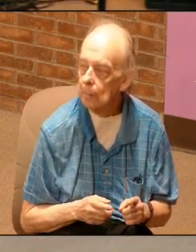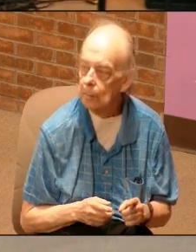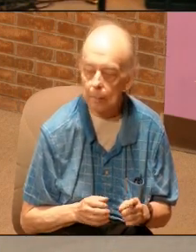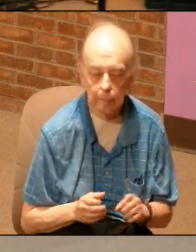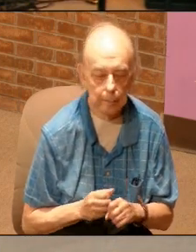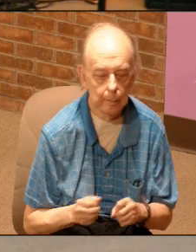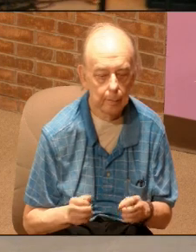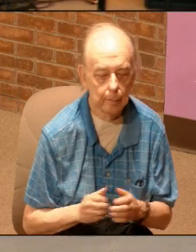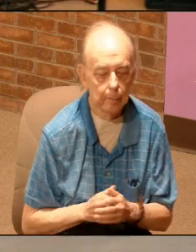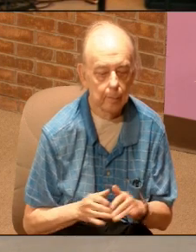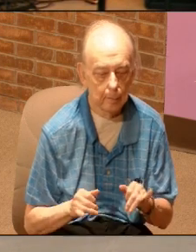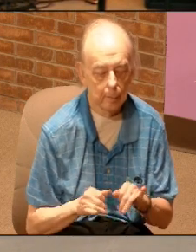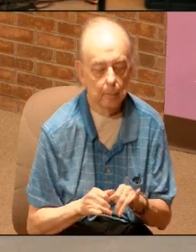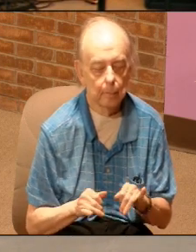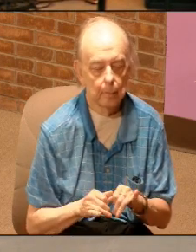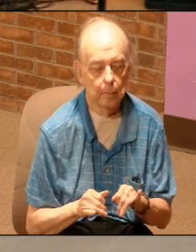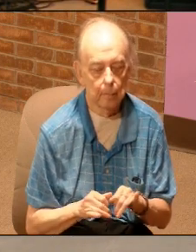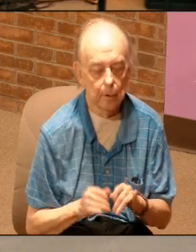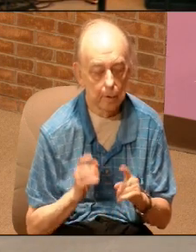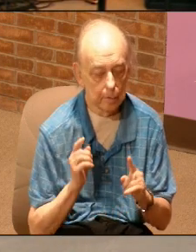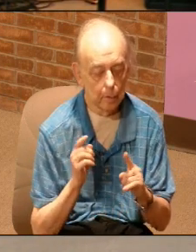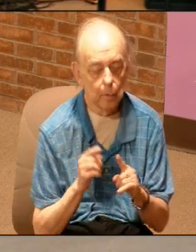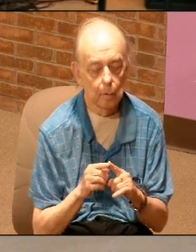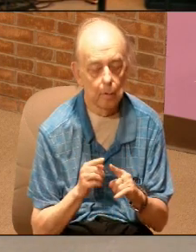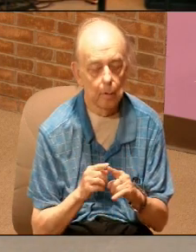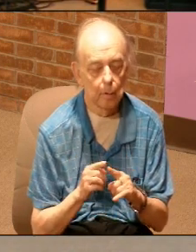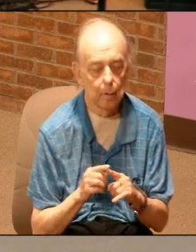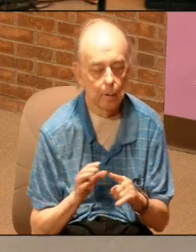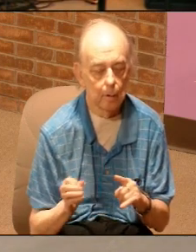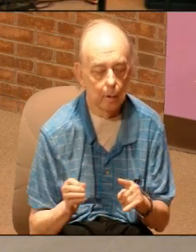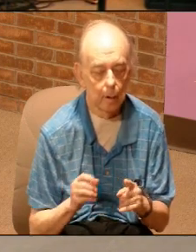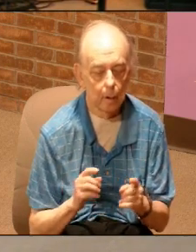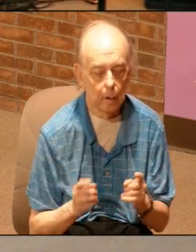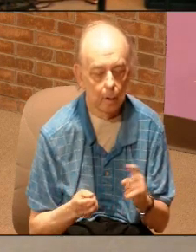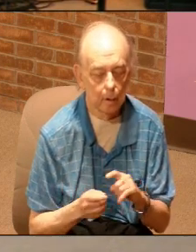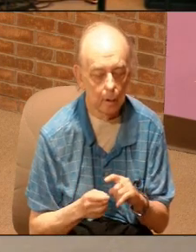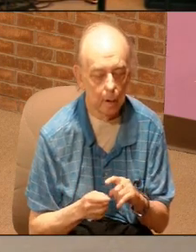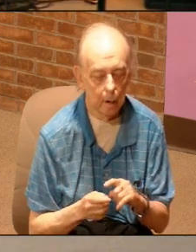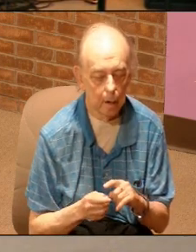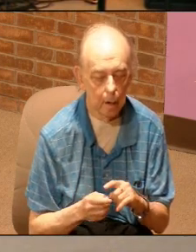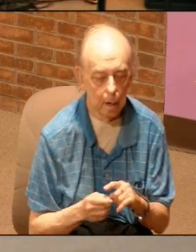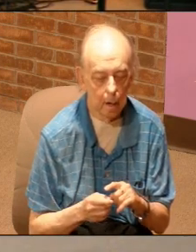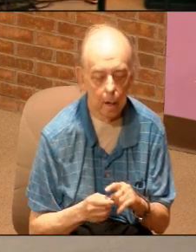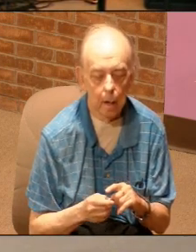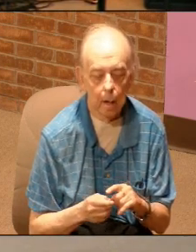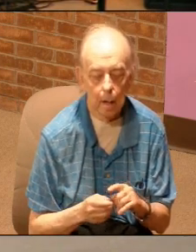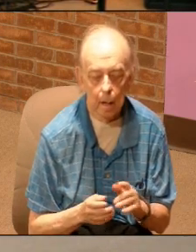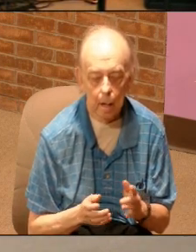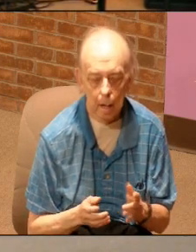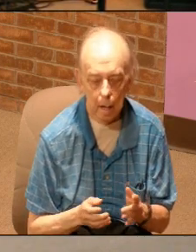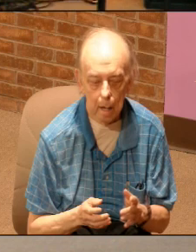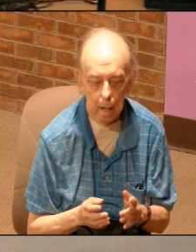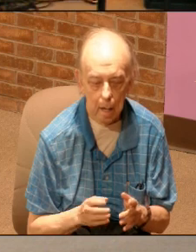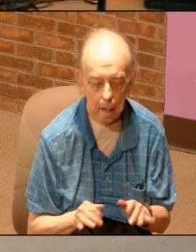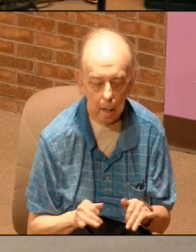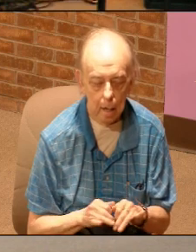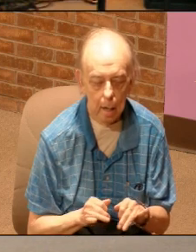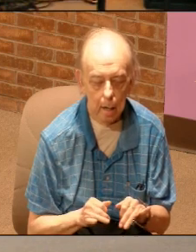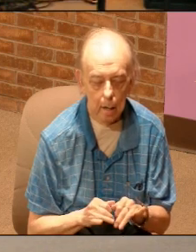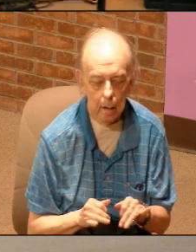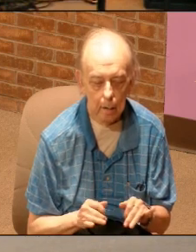It takes that measurable goal and it turns it into, or it takes that goal and measures